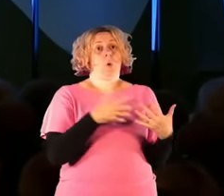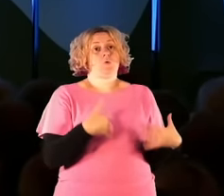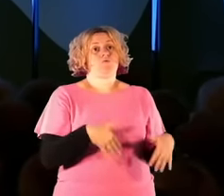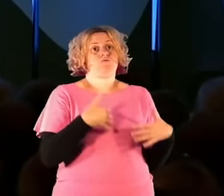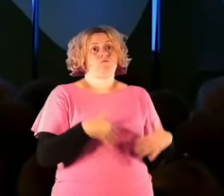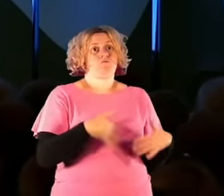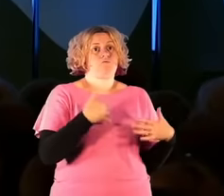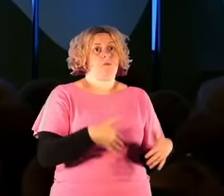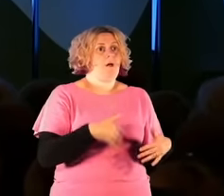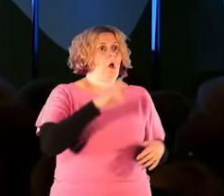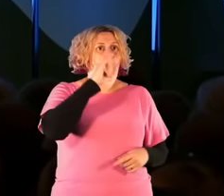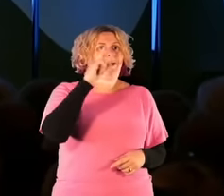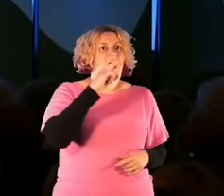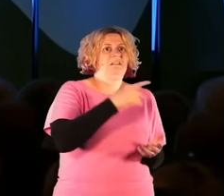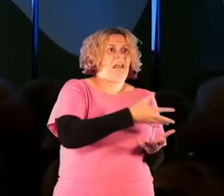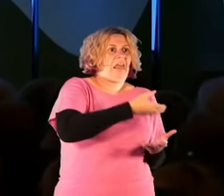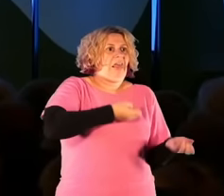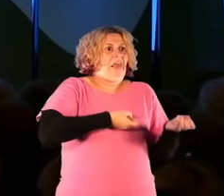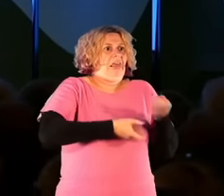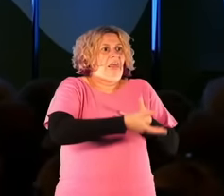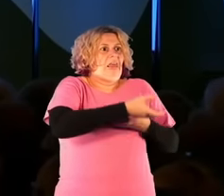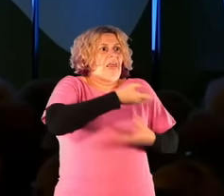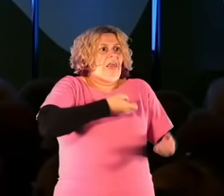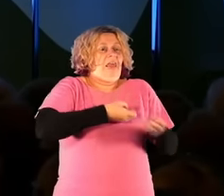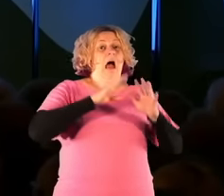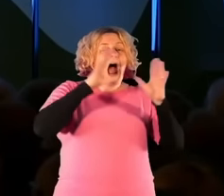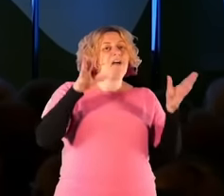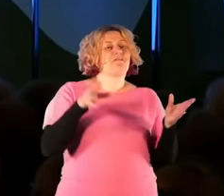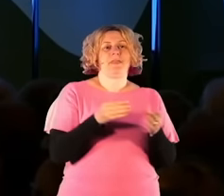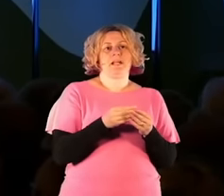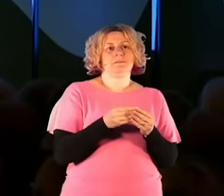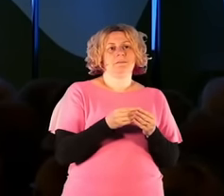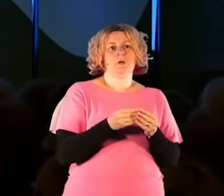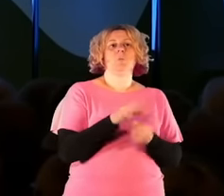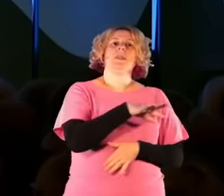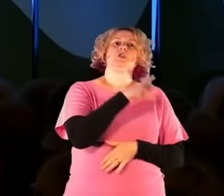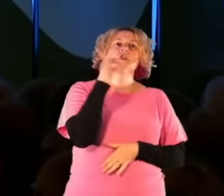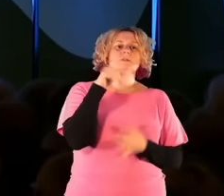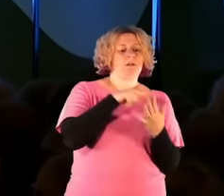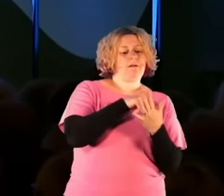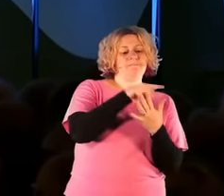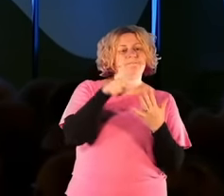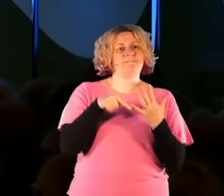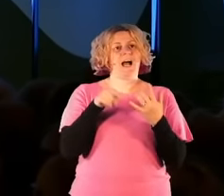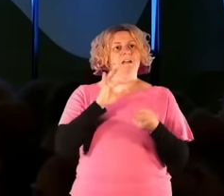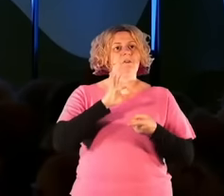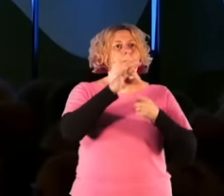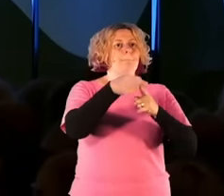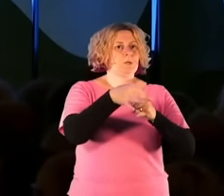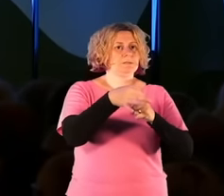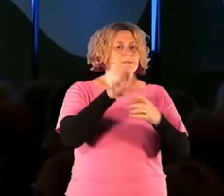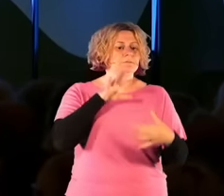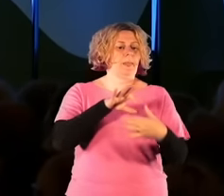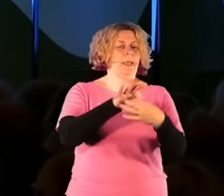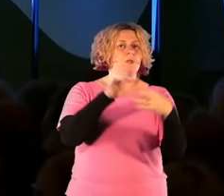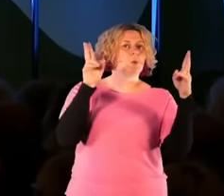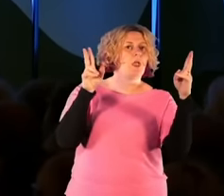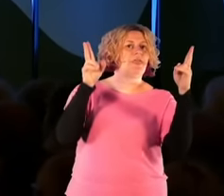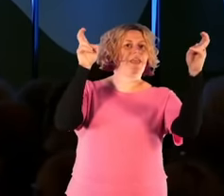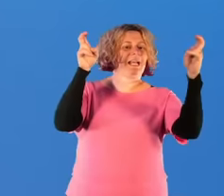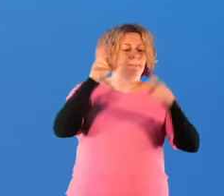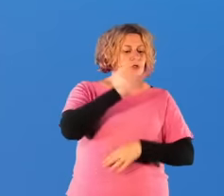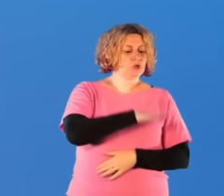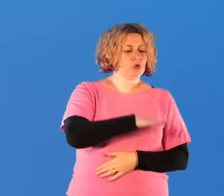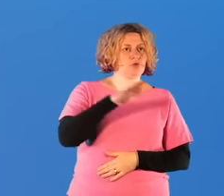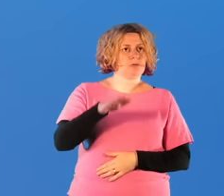we've settled on just 5 points linked by a single theme, the children of God. So that's the children of God walk in